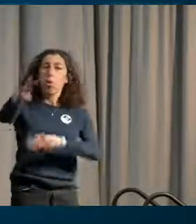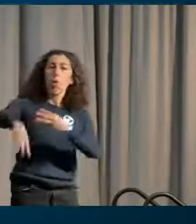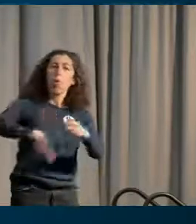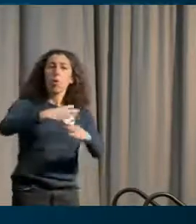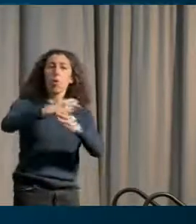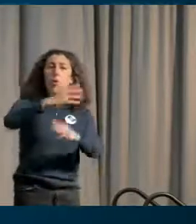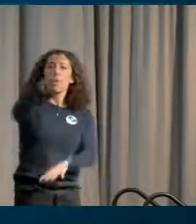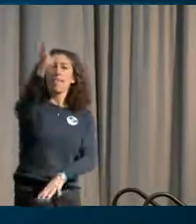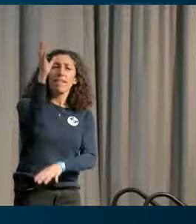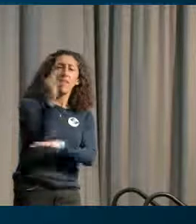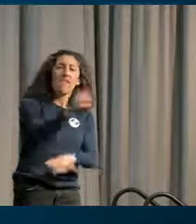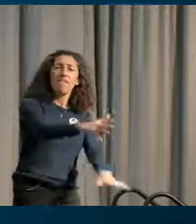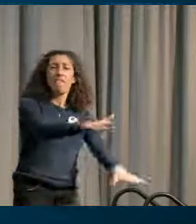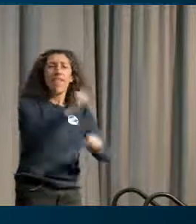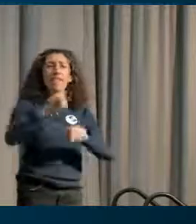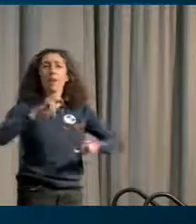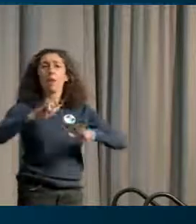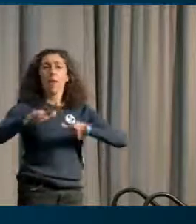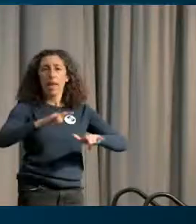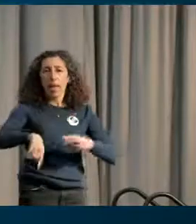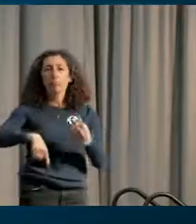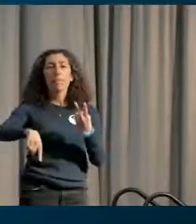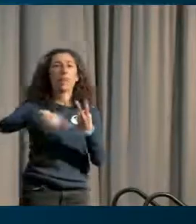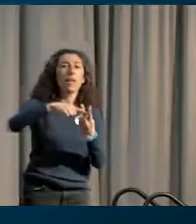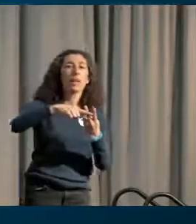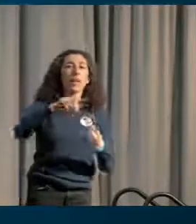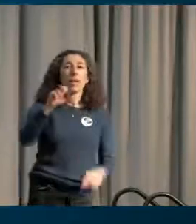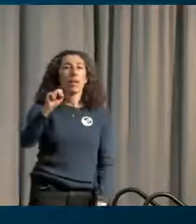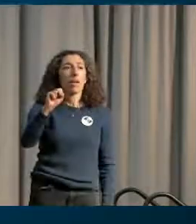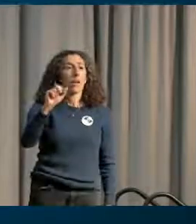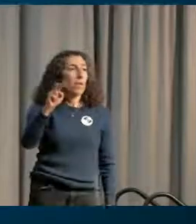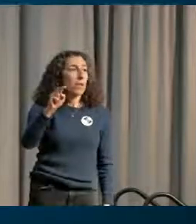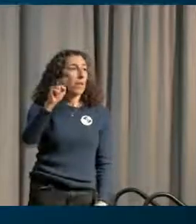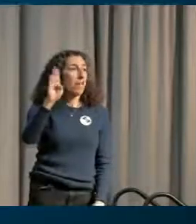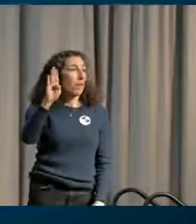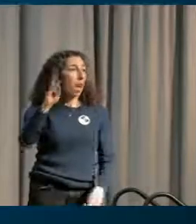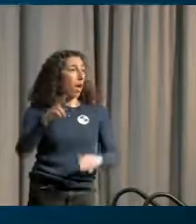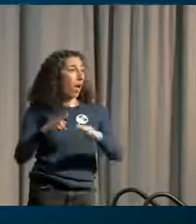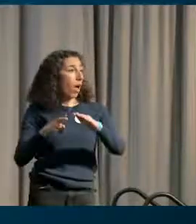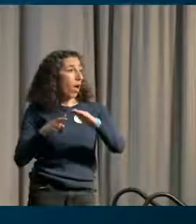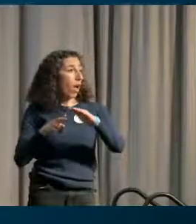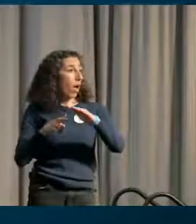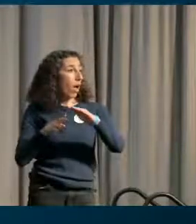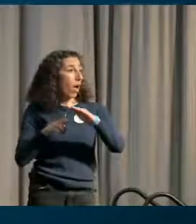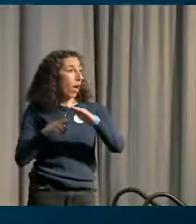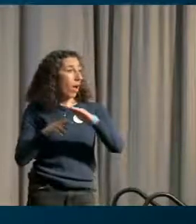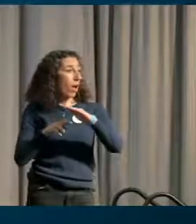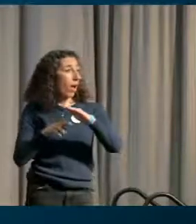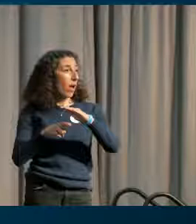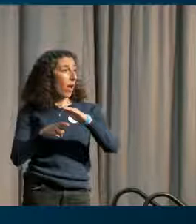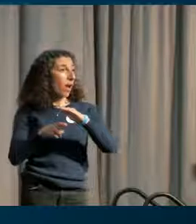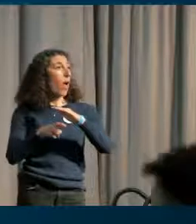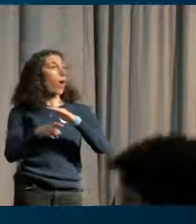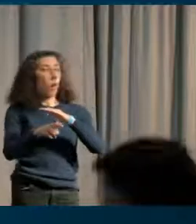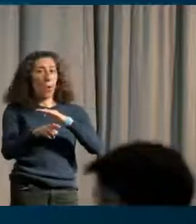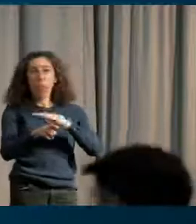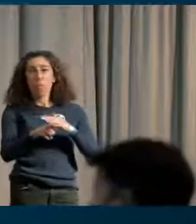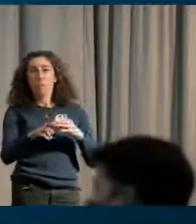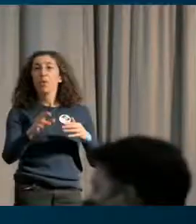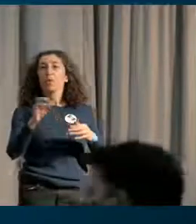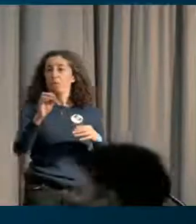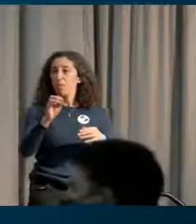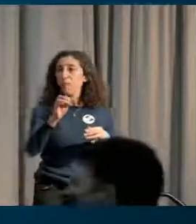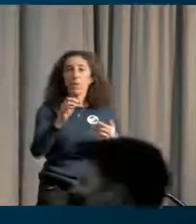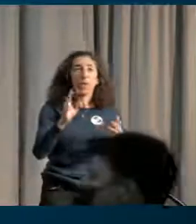Cold War era submarine Growler right outside to check out. And of course, up in our Space Shuttle Pavilion, we've got our amazing Space